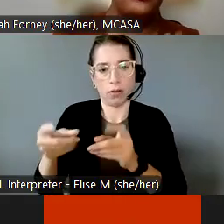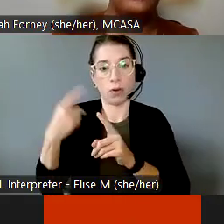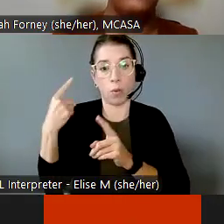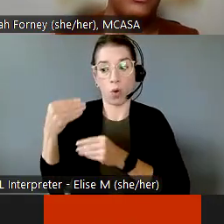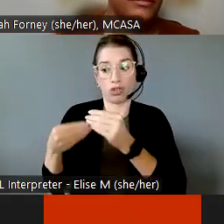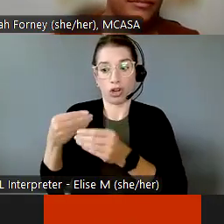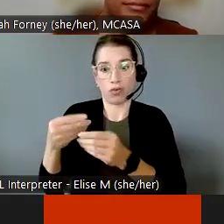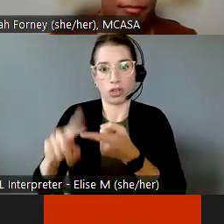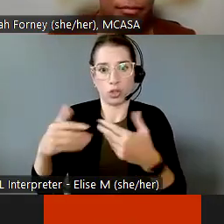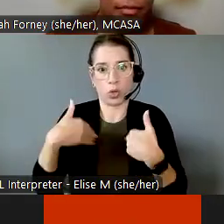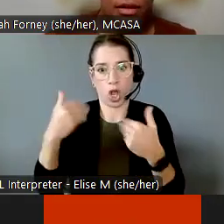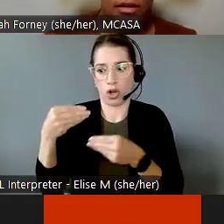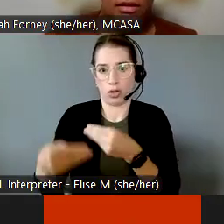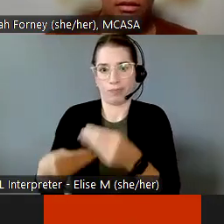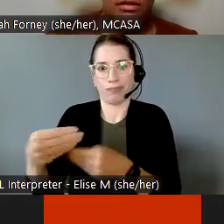generation to another.